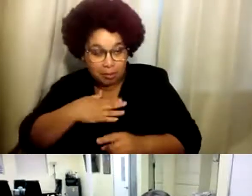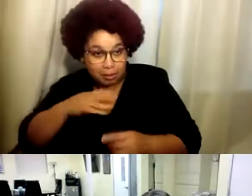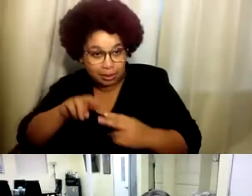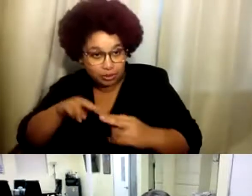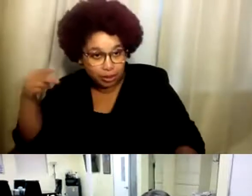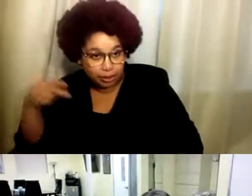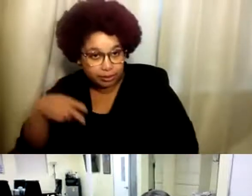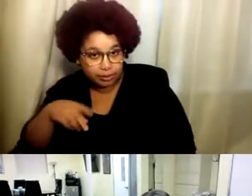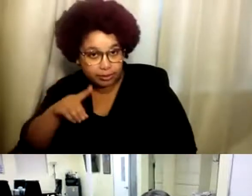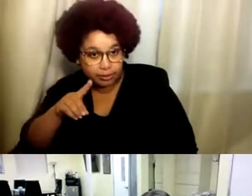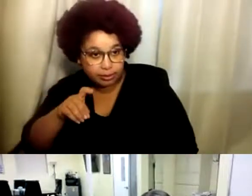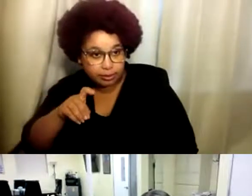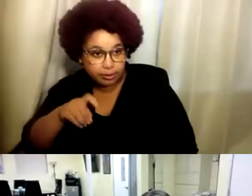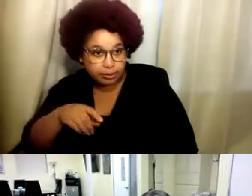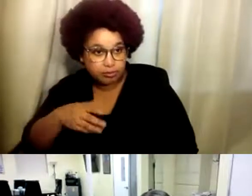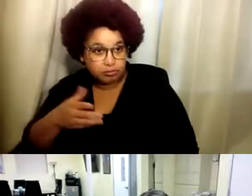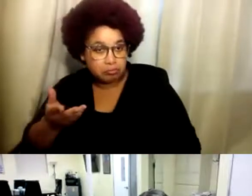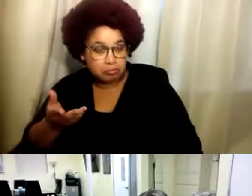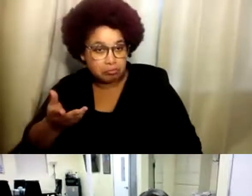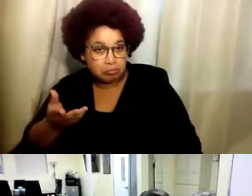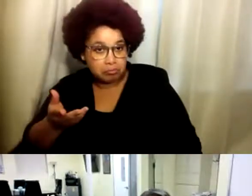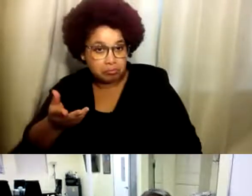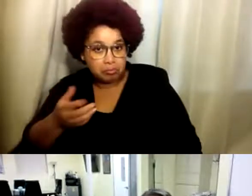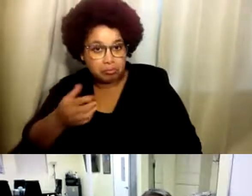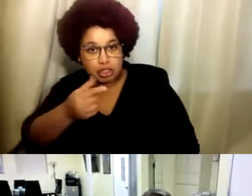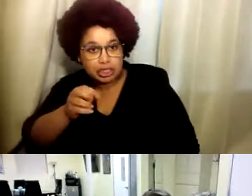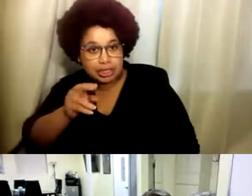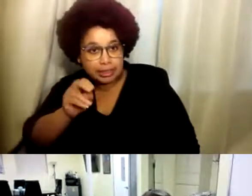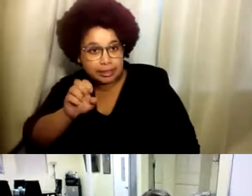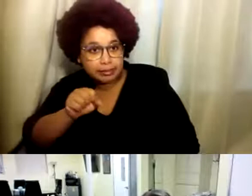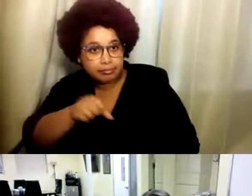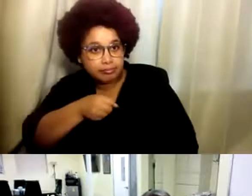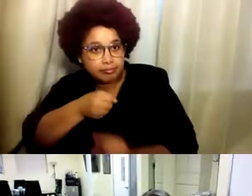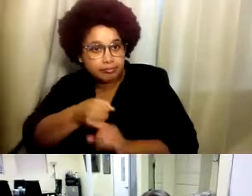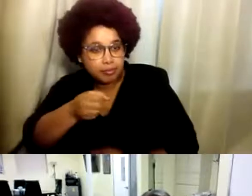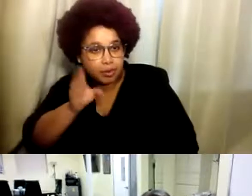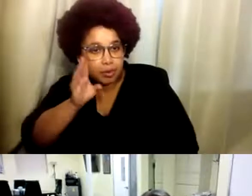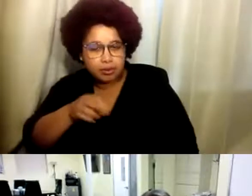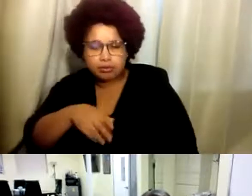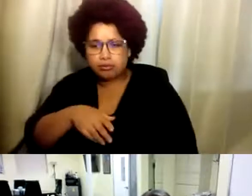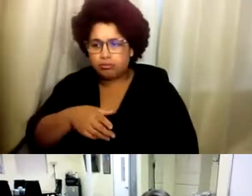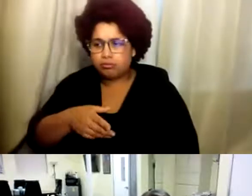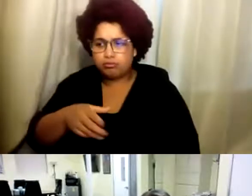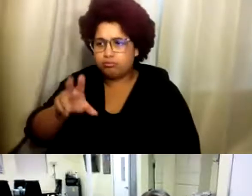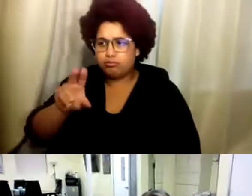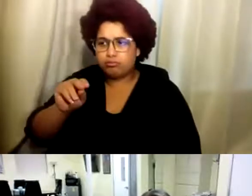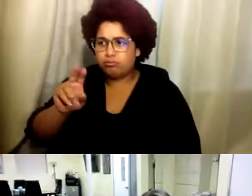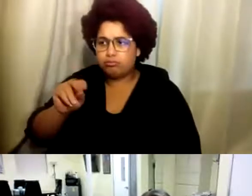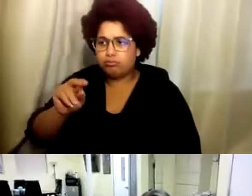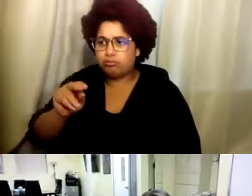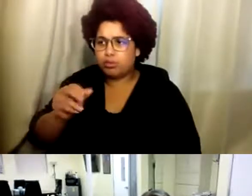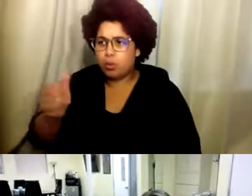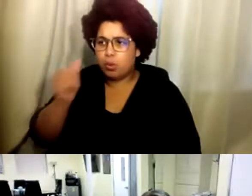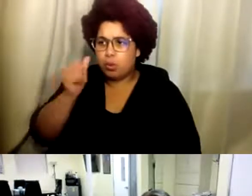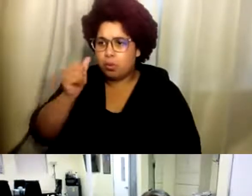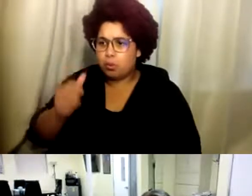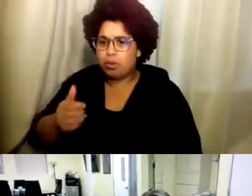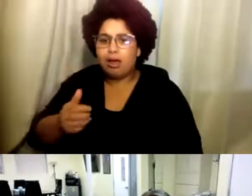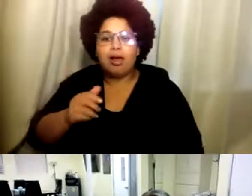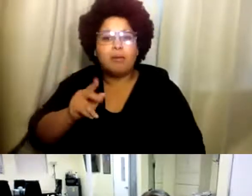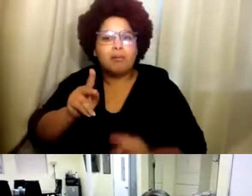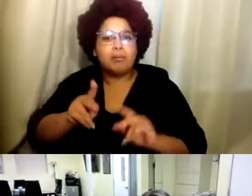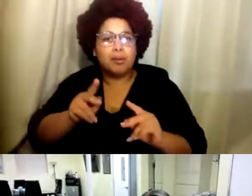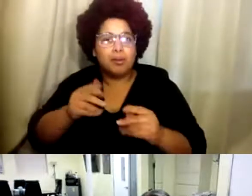to alter my genes? And the answer to that is no. But absolutely, people with